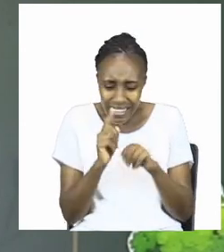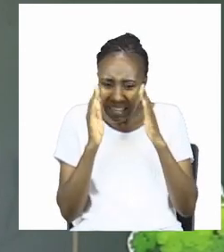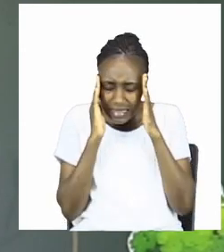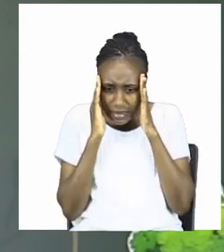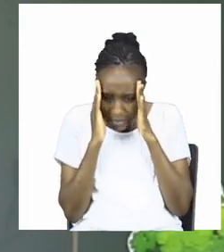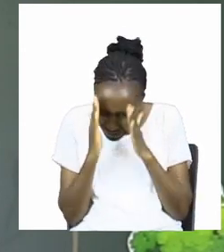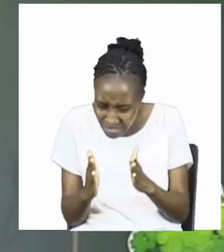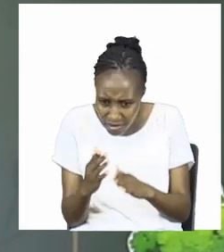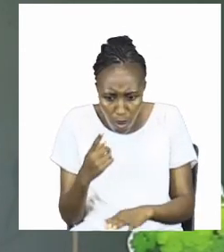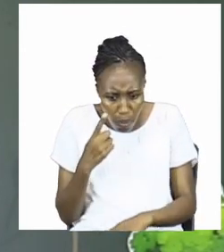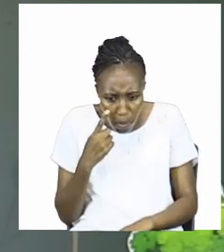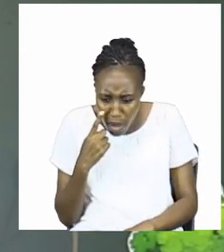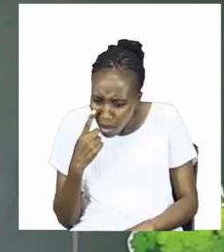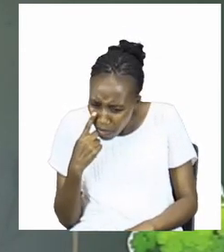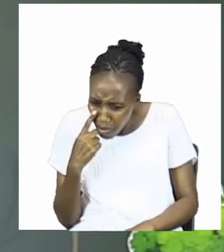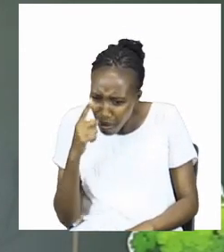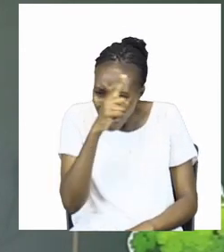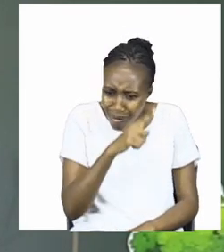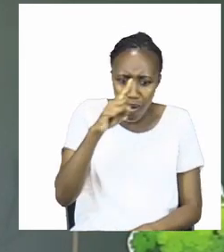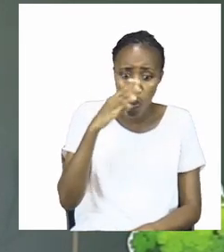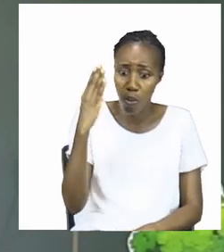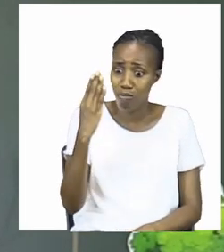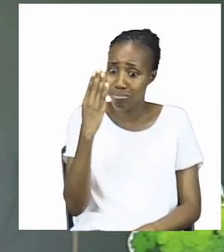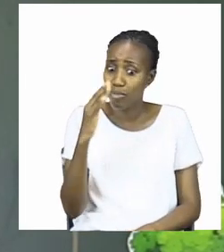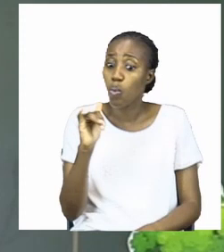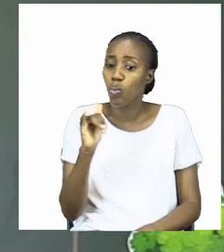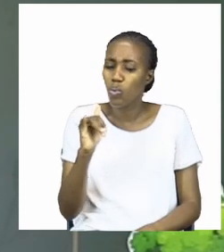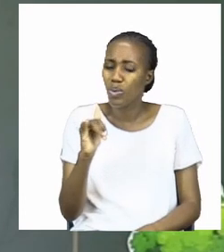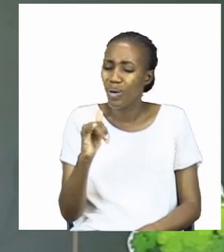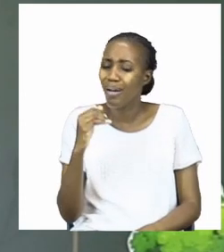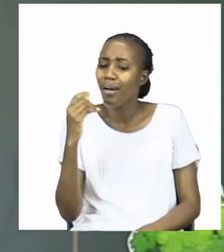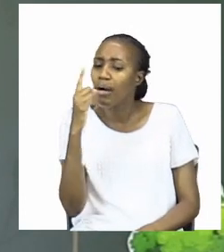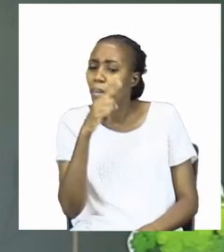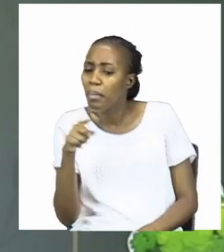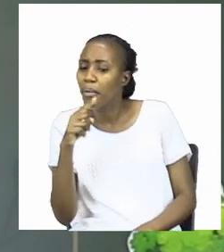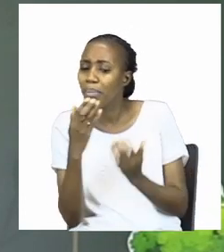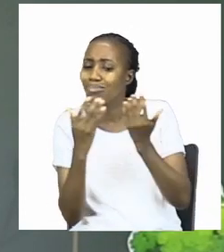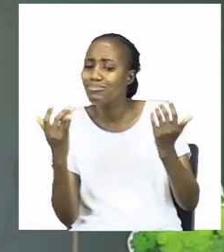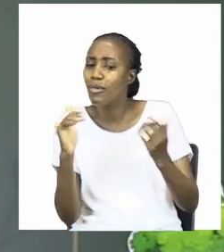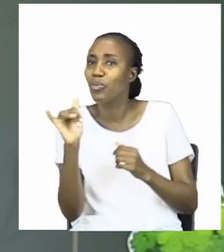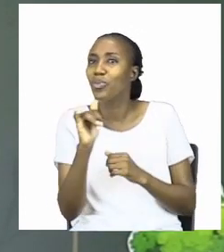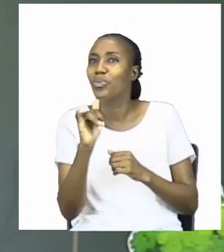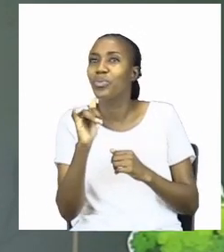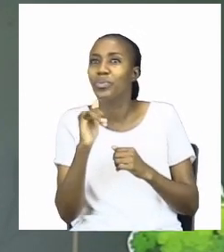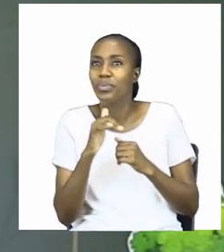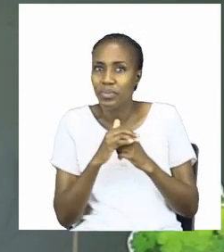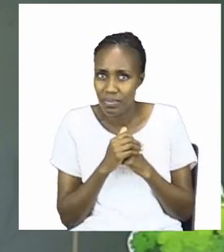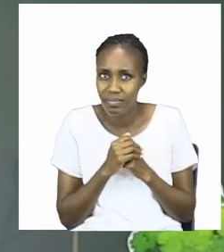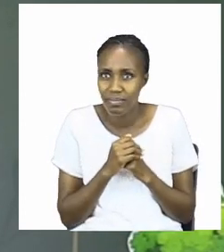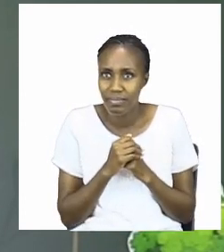see which ones you have to circle with blue and which ones you have to circle with a green crayon. Now just